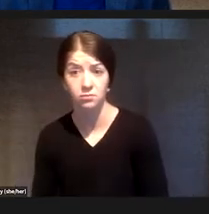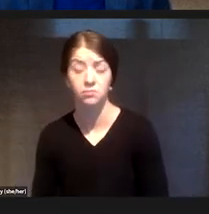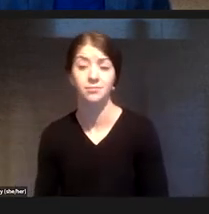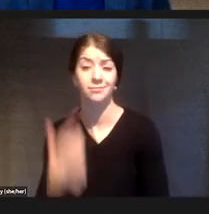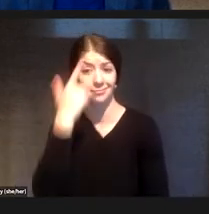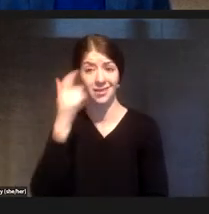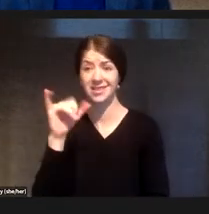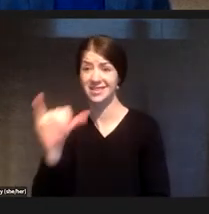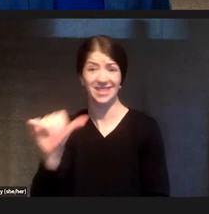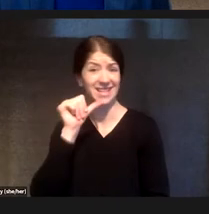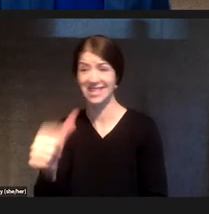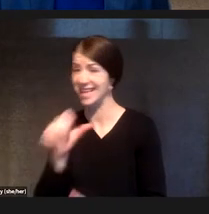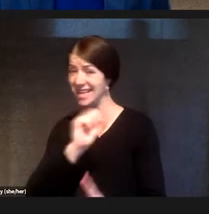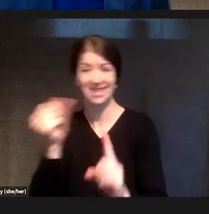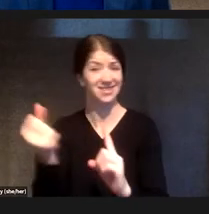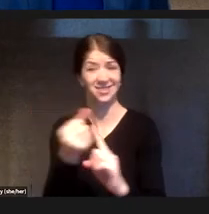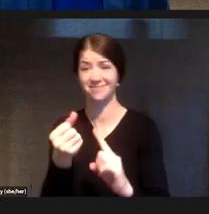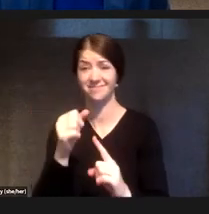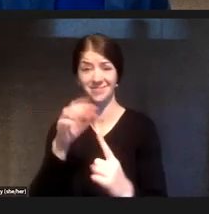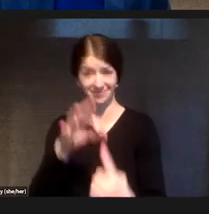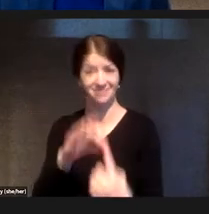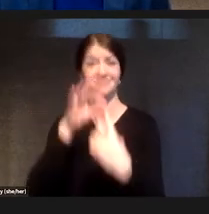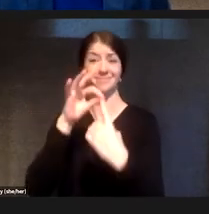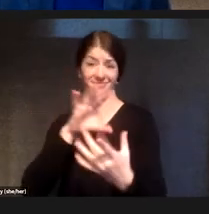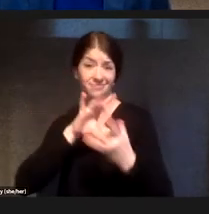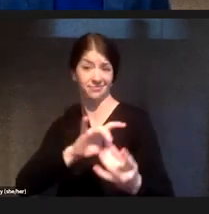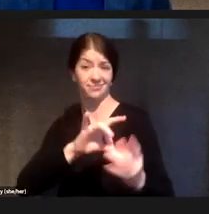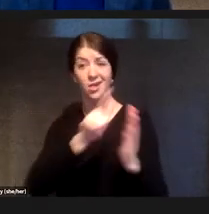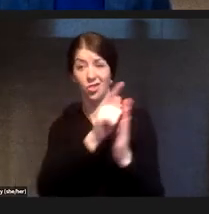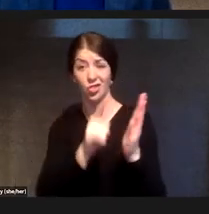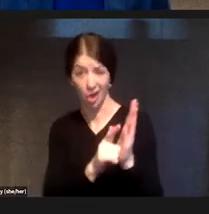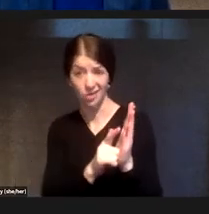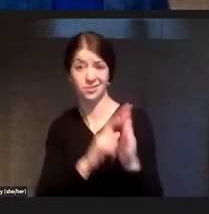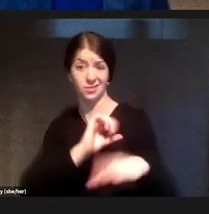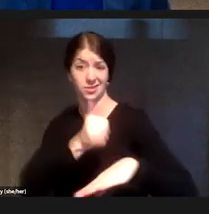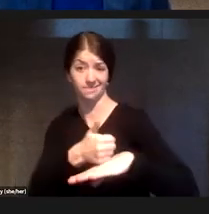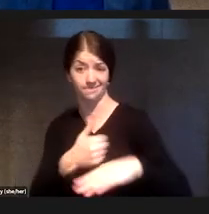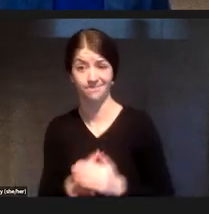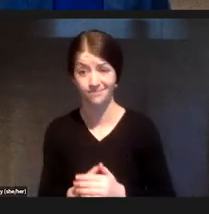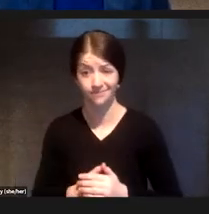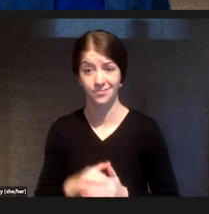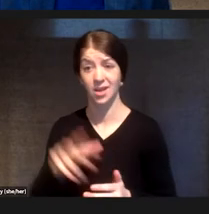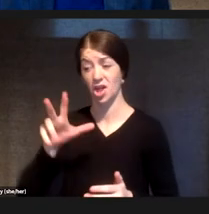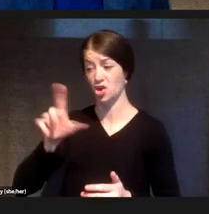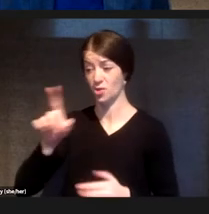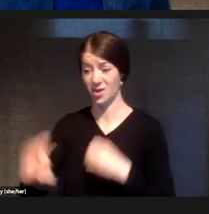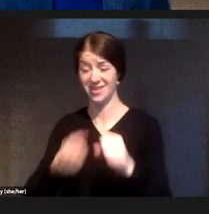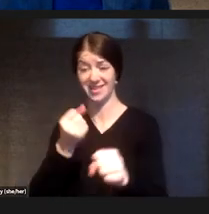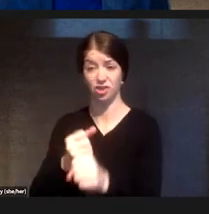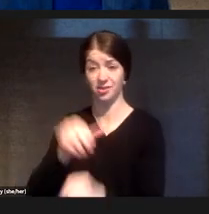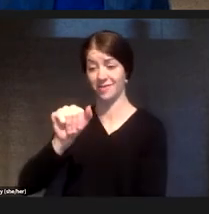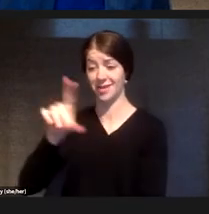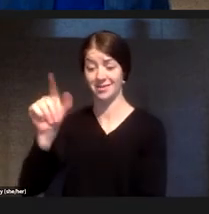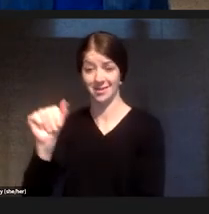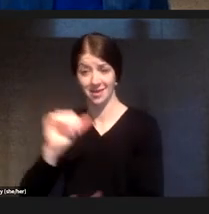Because that is not the case, especially when it comes to the laws that we even have. Now, 31 years after the Americans with Disabilities